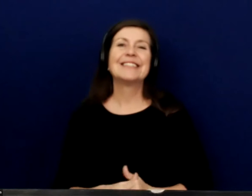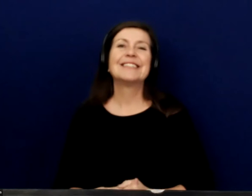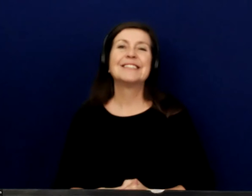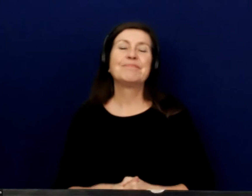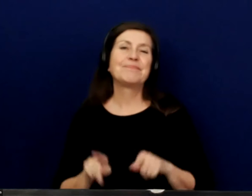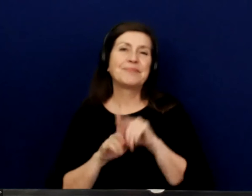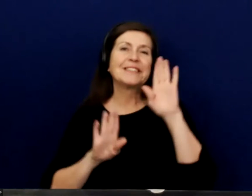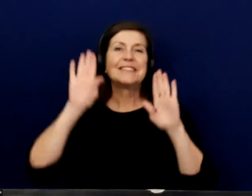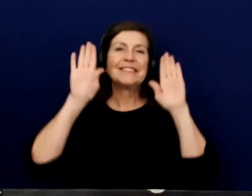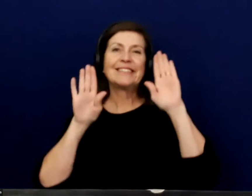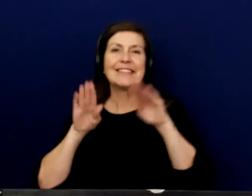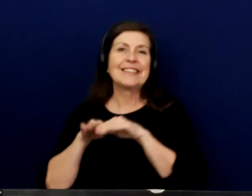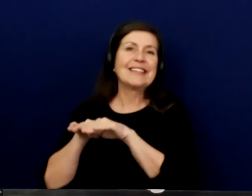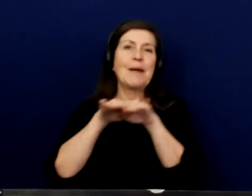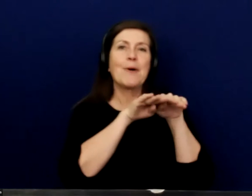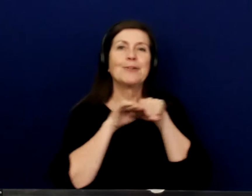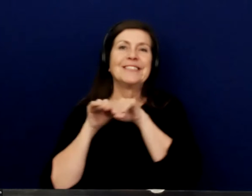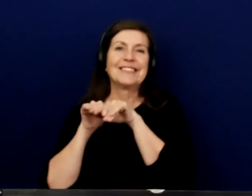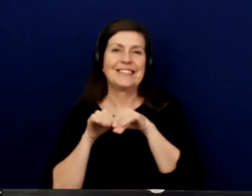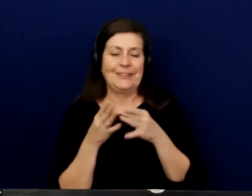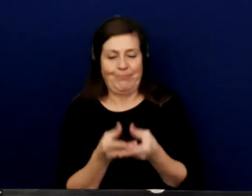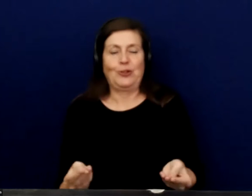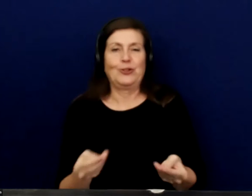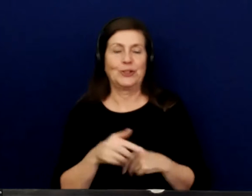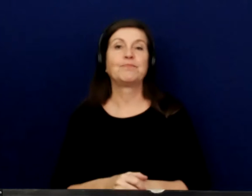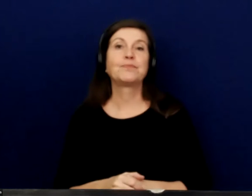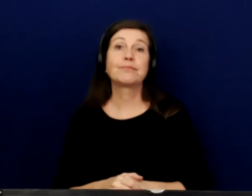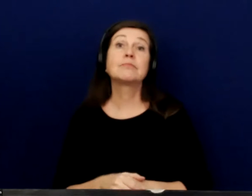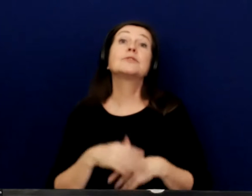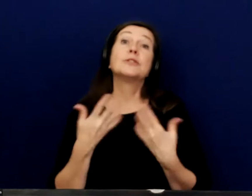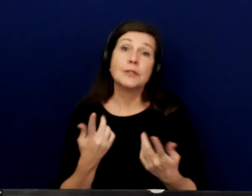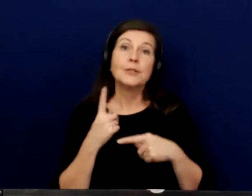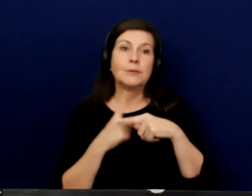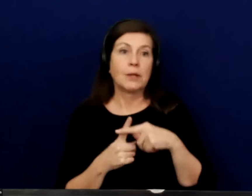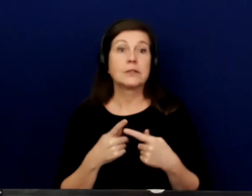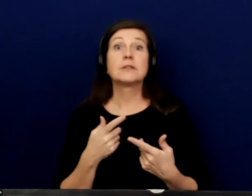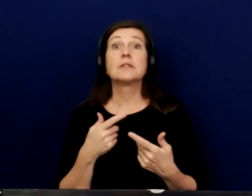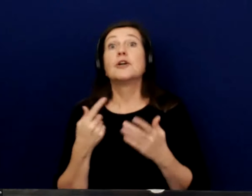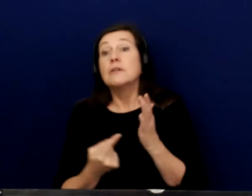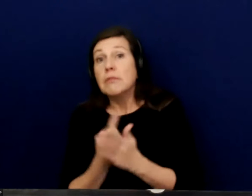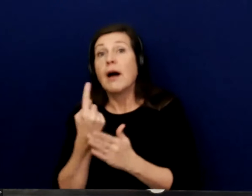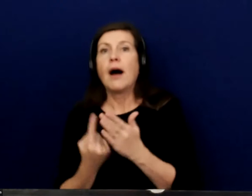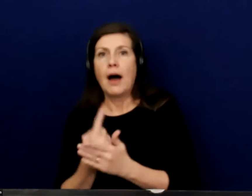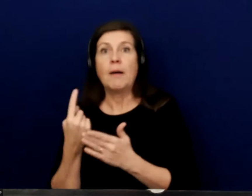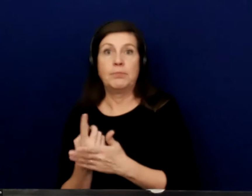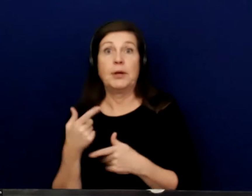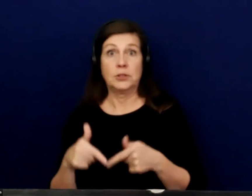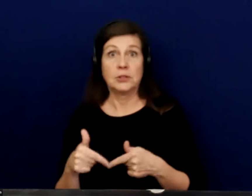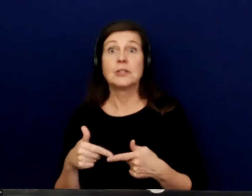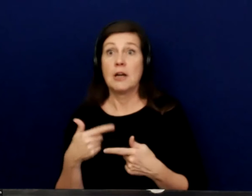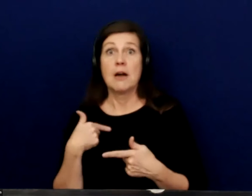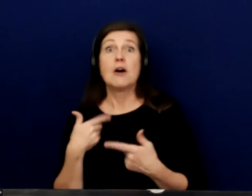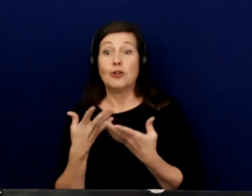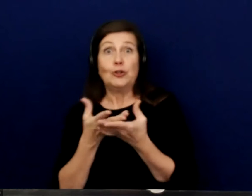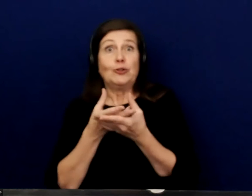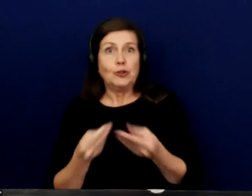also discussed that sometimes even when you get answers to questions you didn't pose, that can be extremely relevant and very helpful, and you